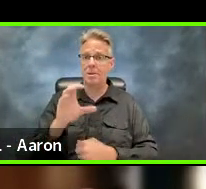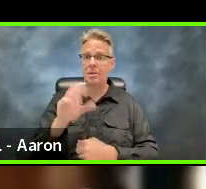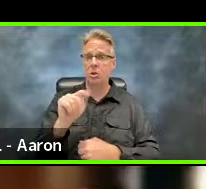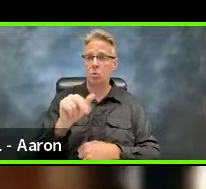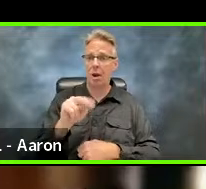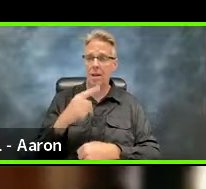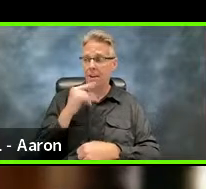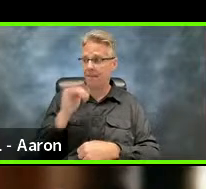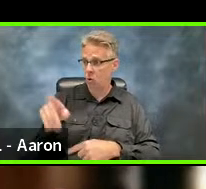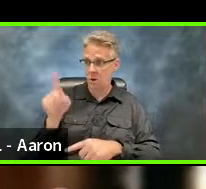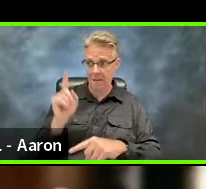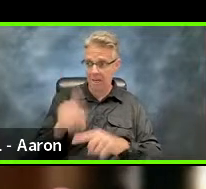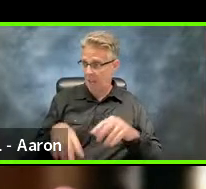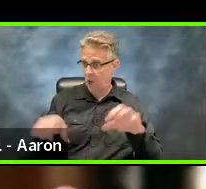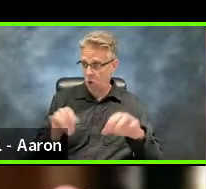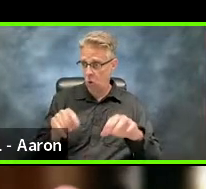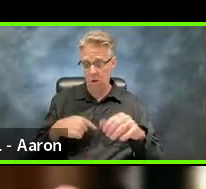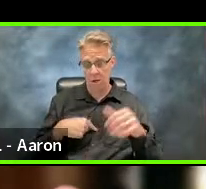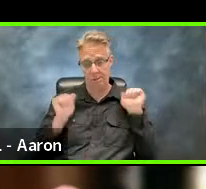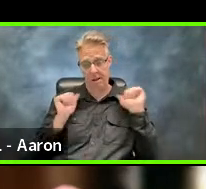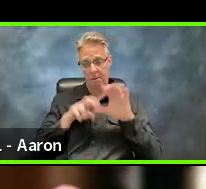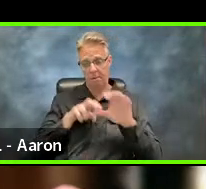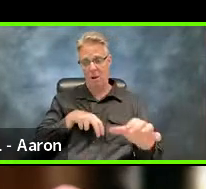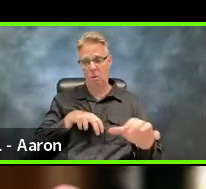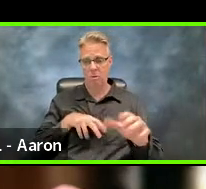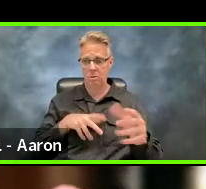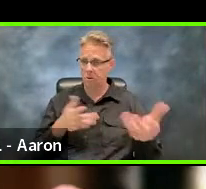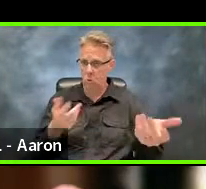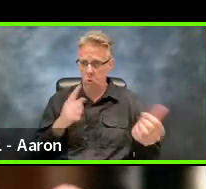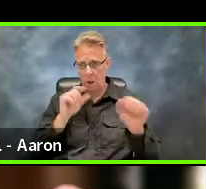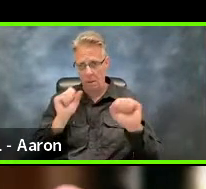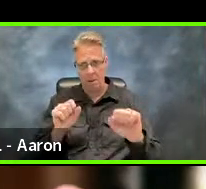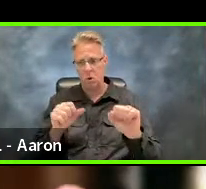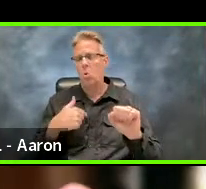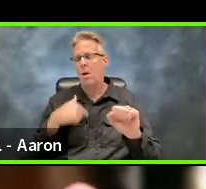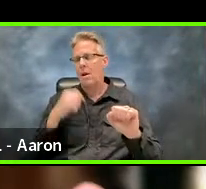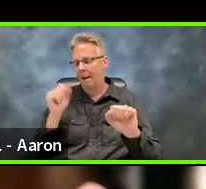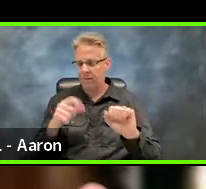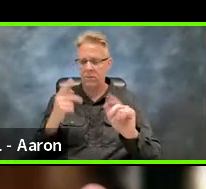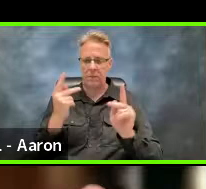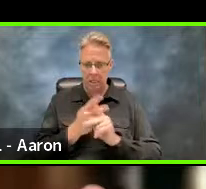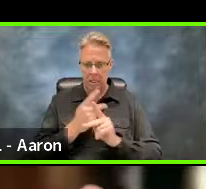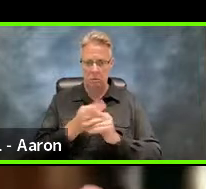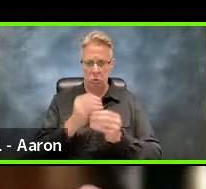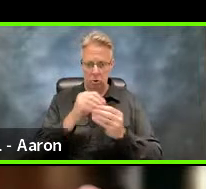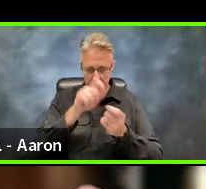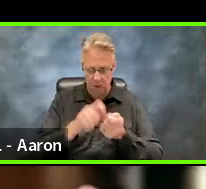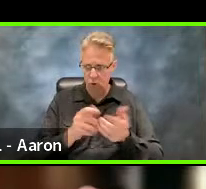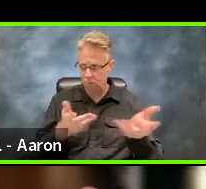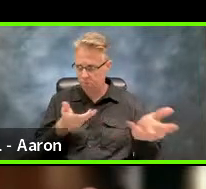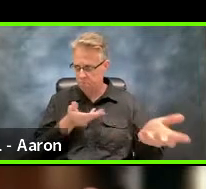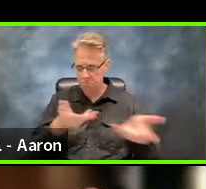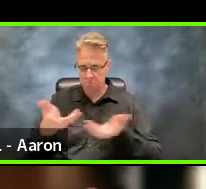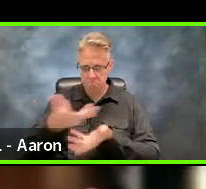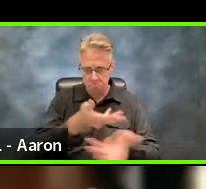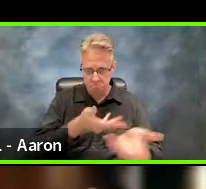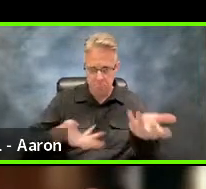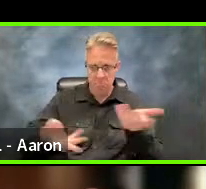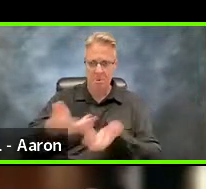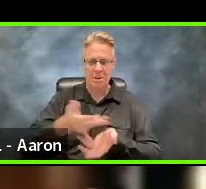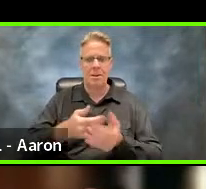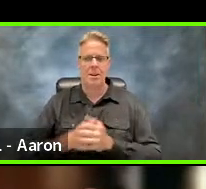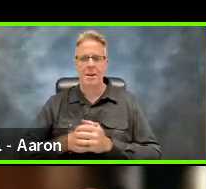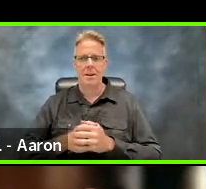do embedded track, we're out of here. It's a possibility, but we have to work through the specifics of those things. These are things that